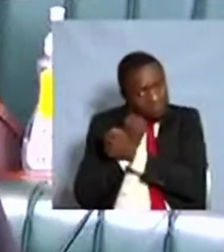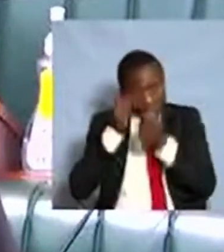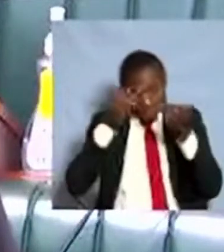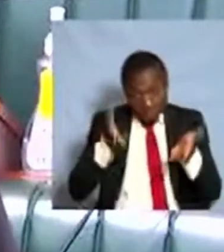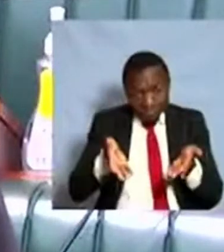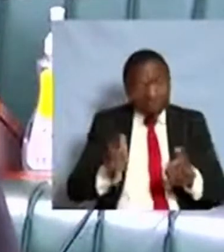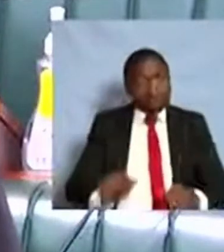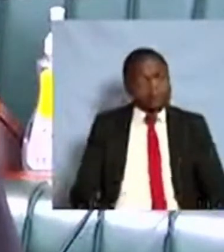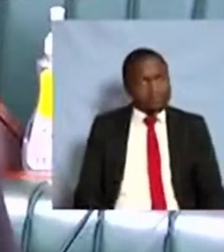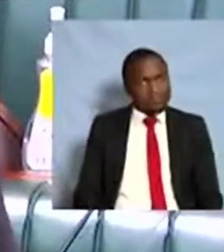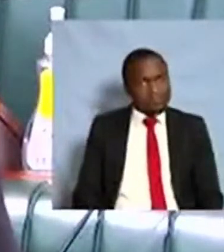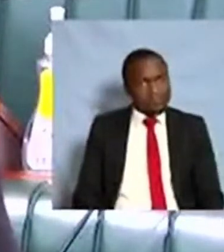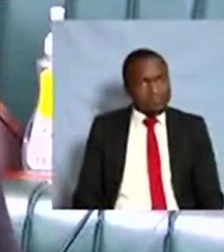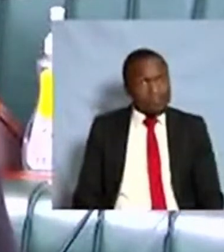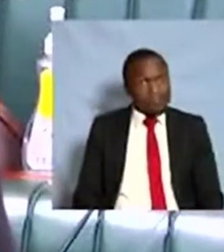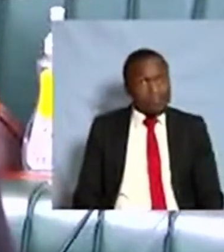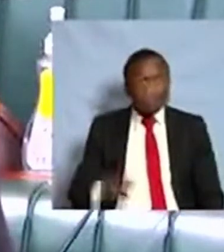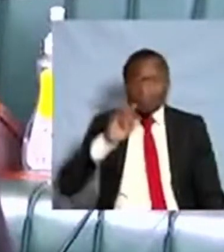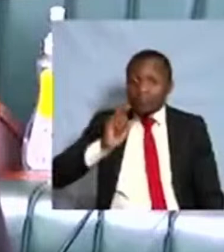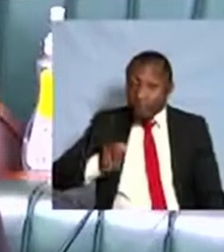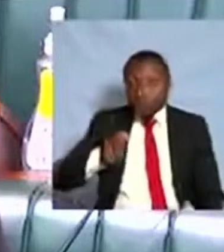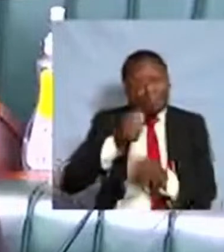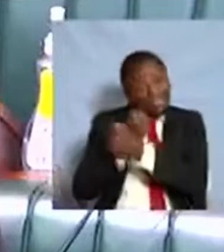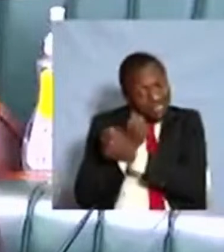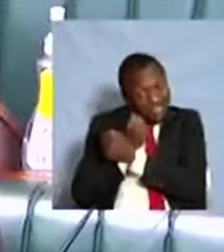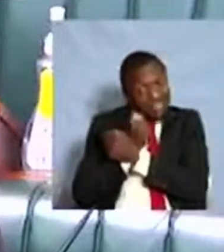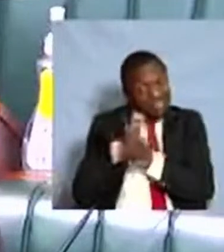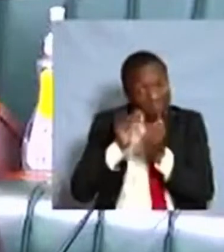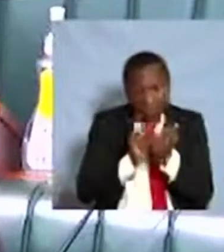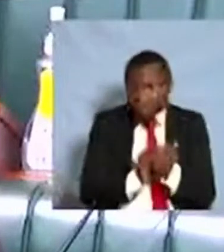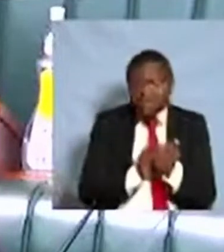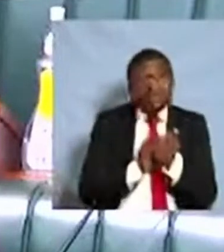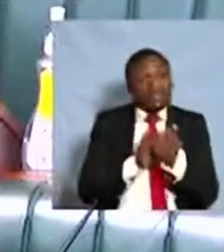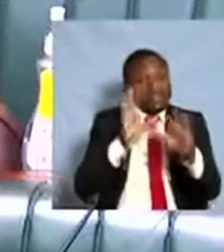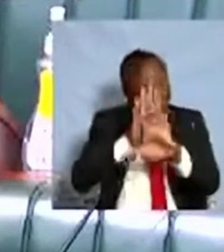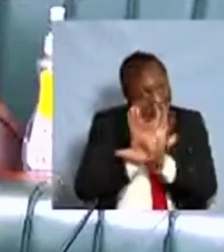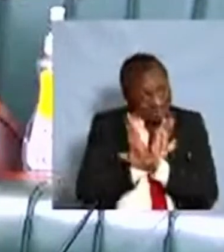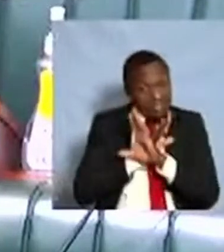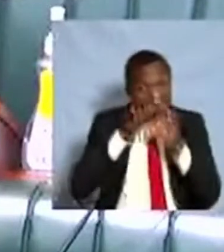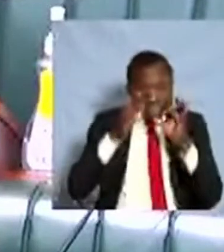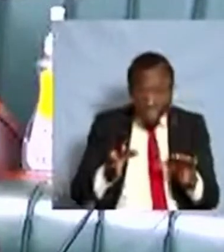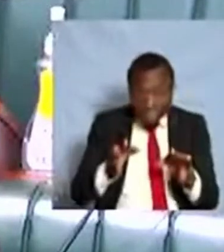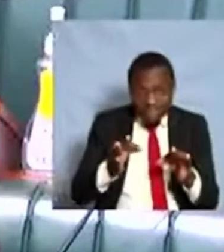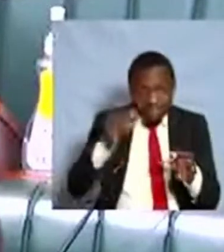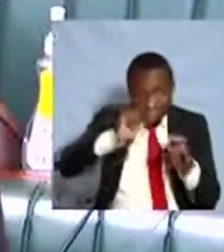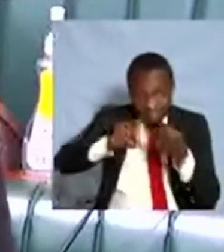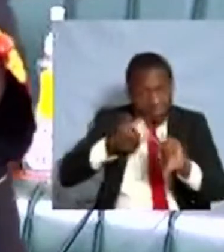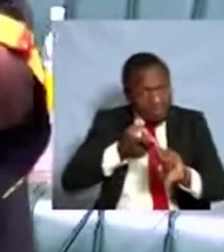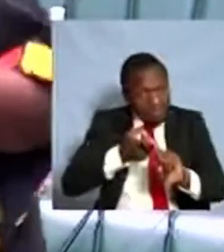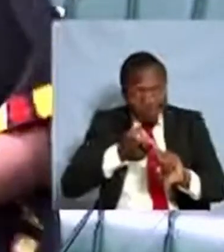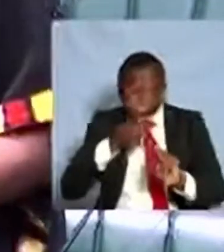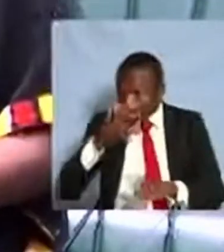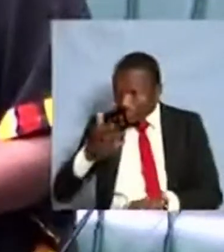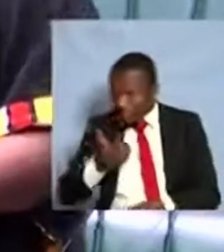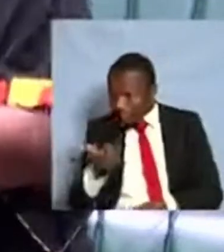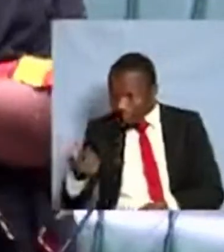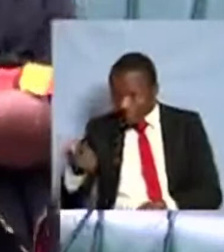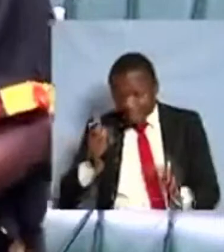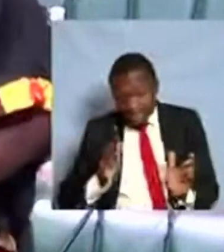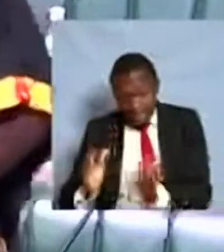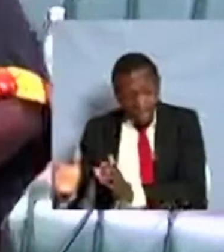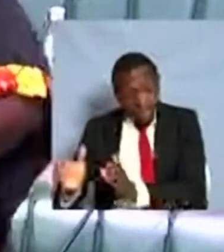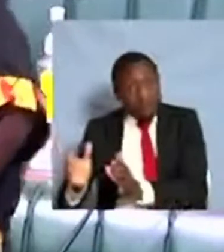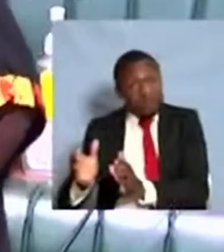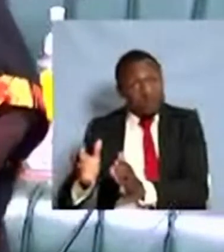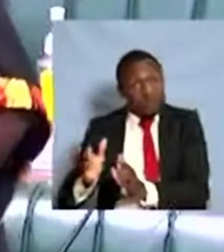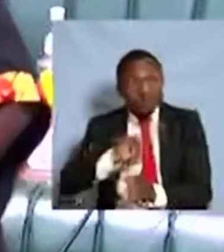here. We have to be patriotic about our country. If my colleagues on the other side will keep